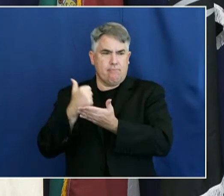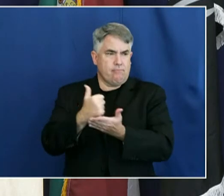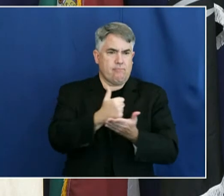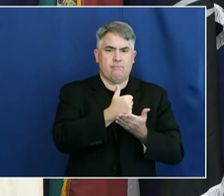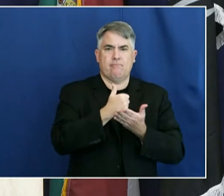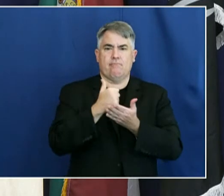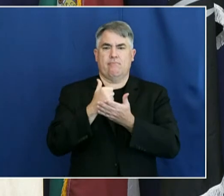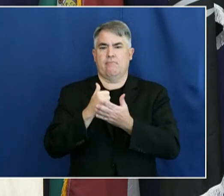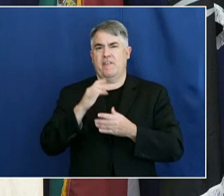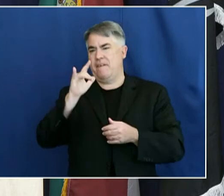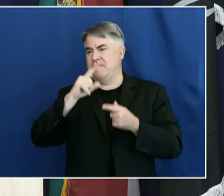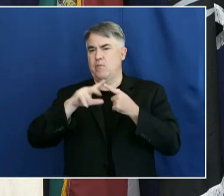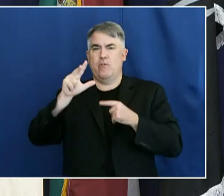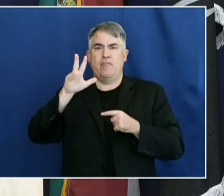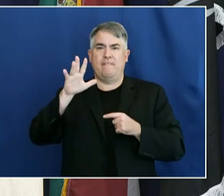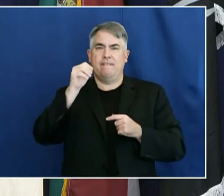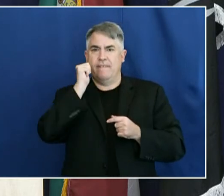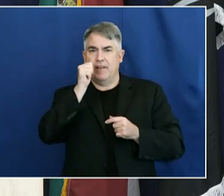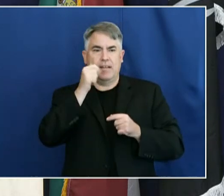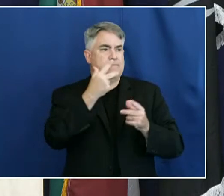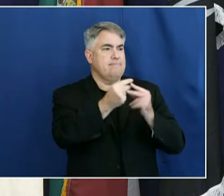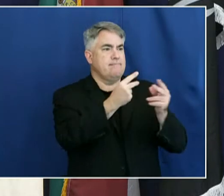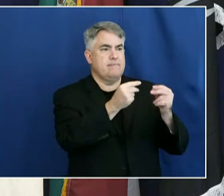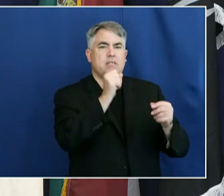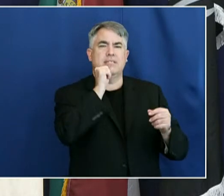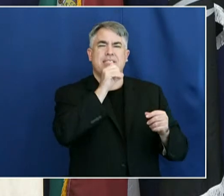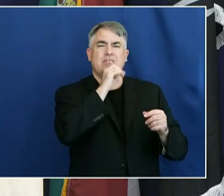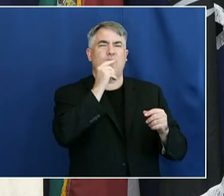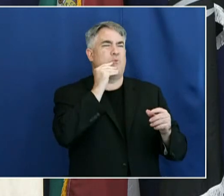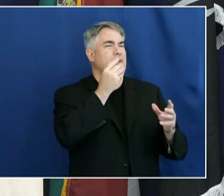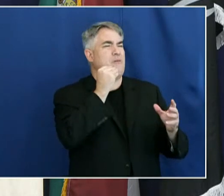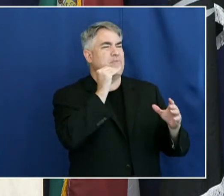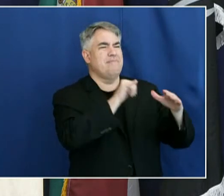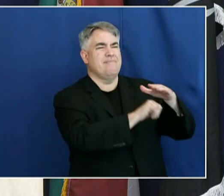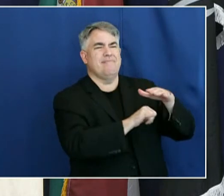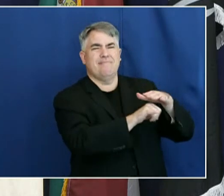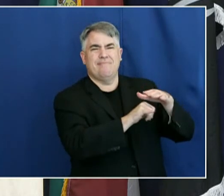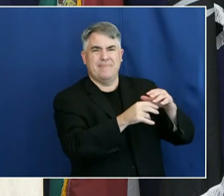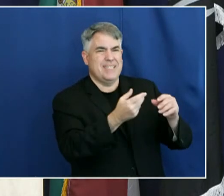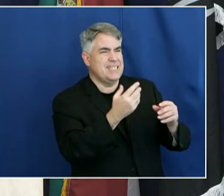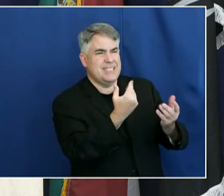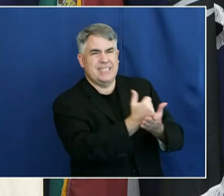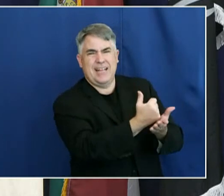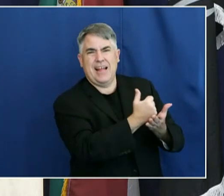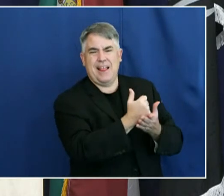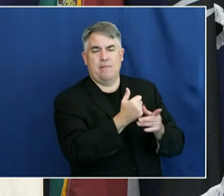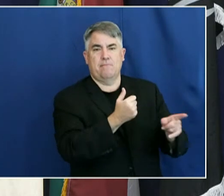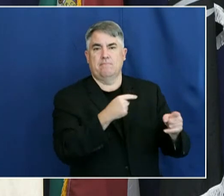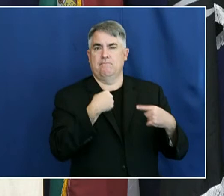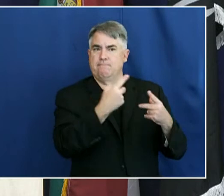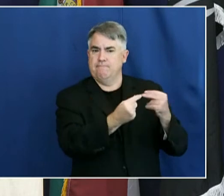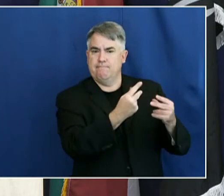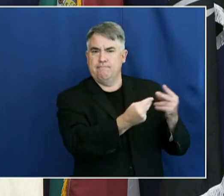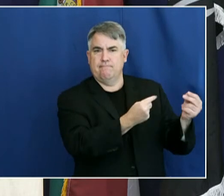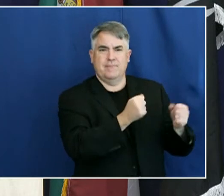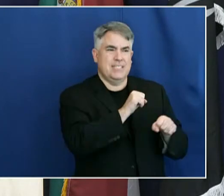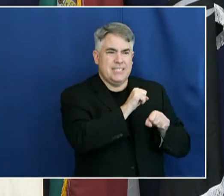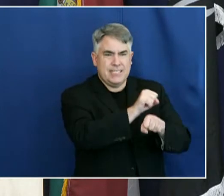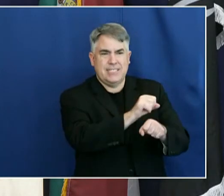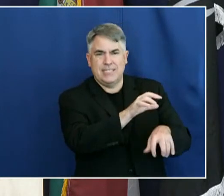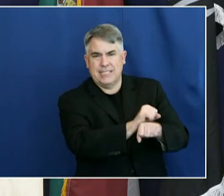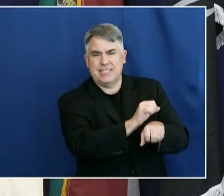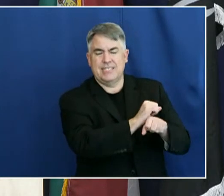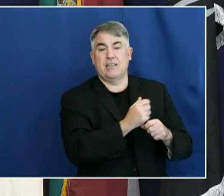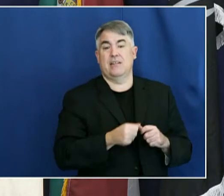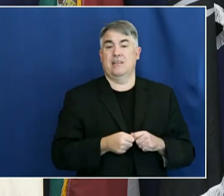homebound seniors a day. And again, important to keep in mind, this is very challenging. You have to take all of the associated infrastructure to an individual's